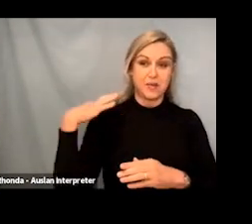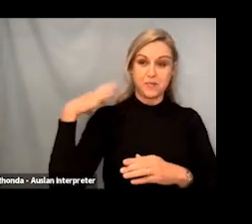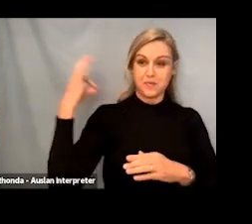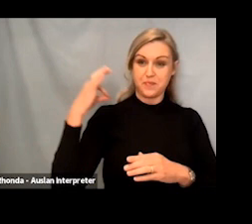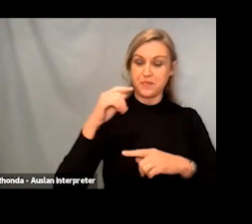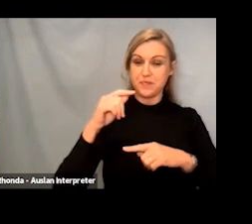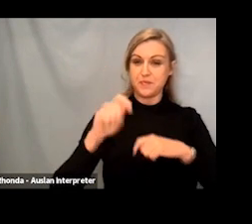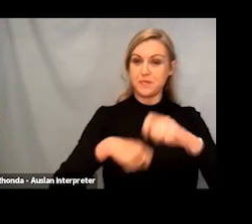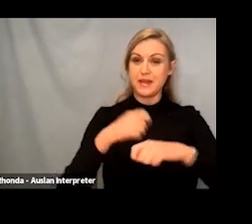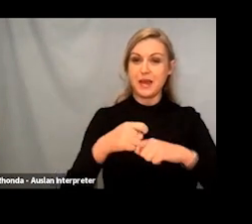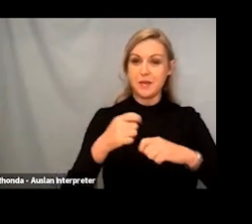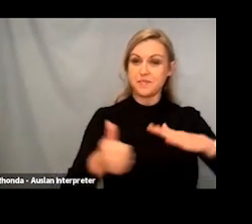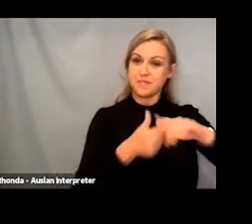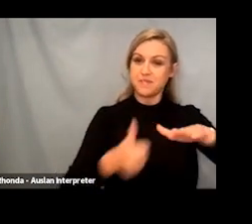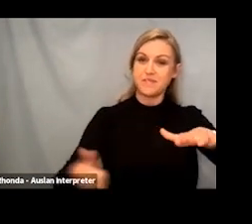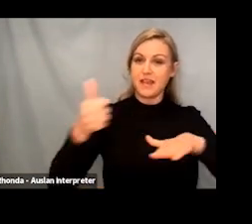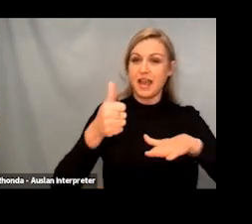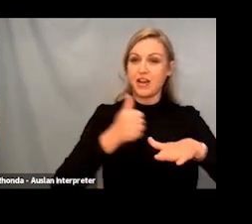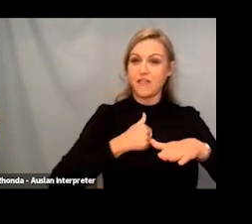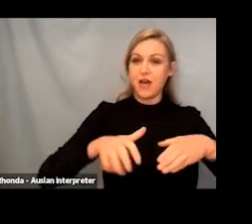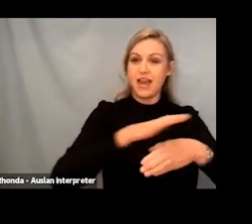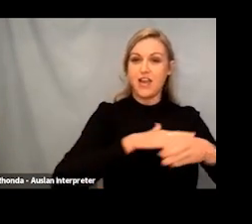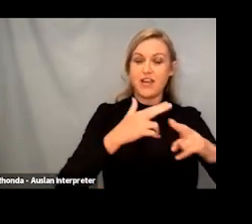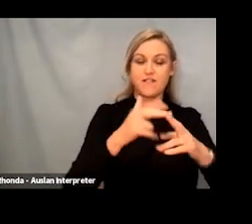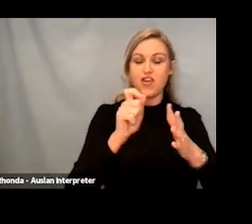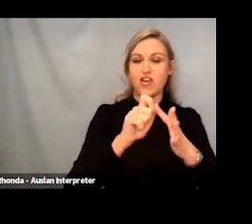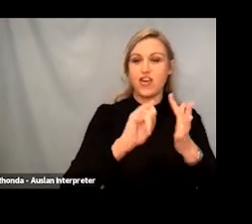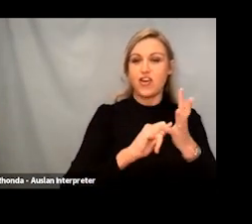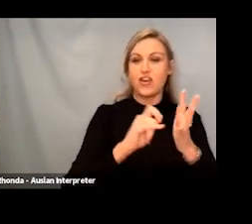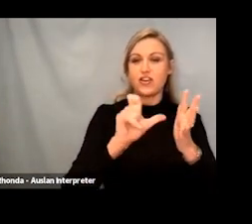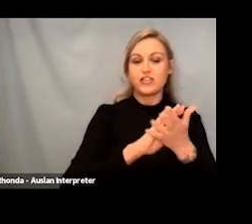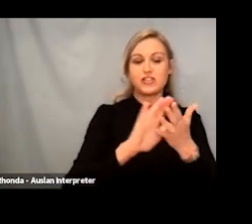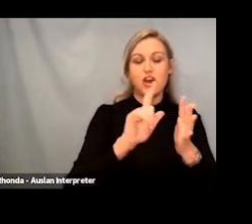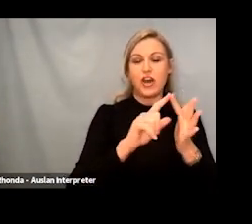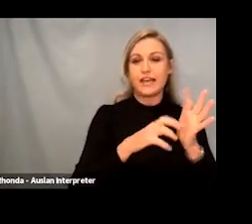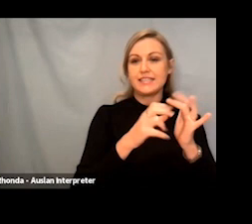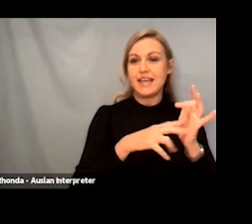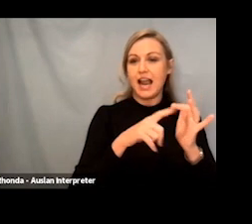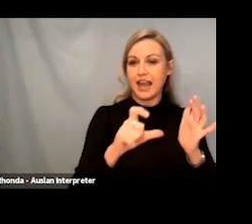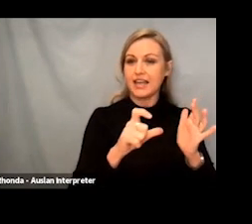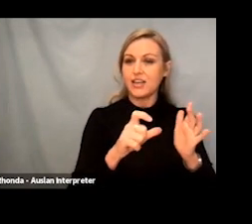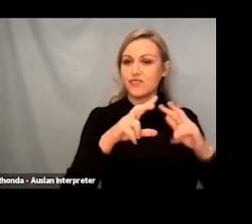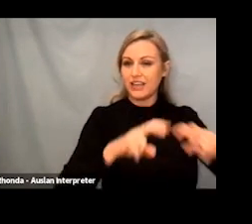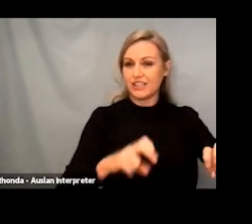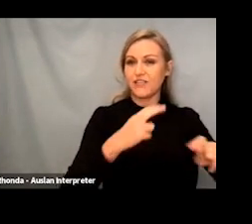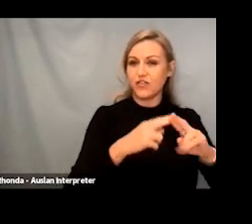of the division for psychedelic research within Neuroscape at UCSF here.